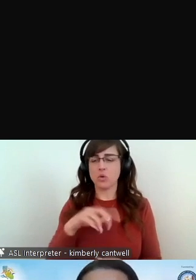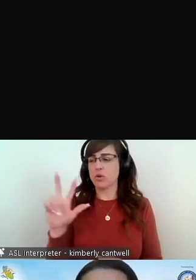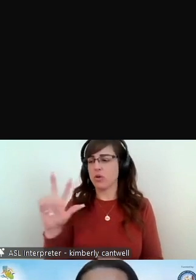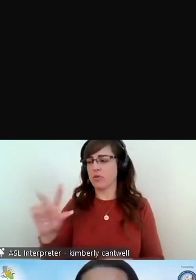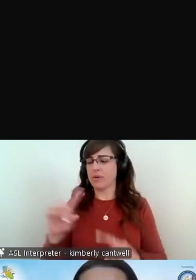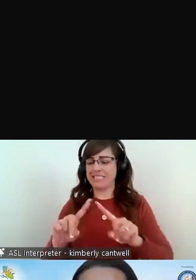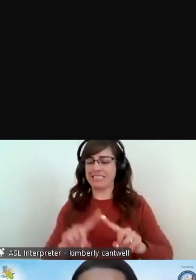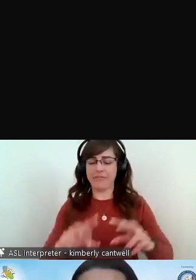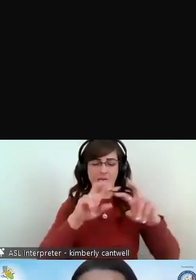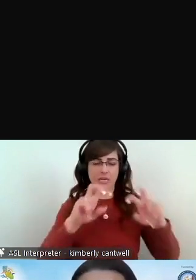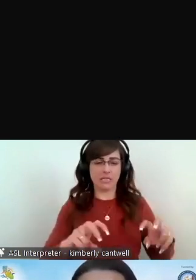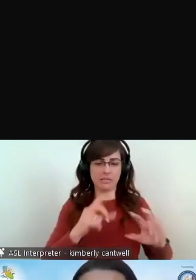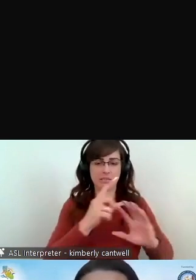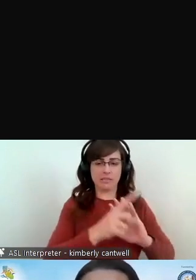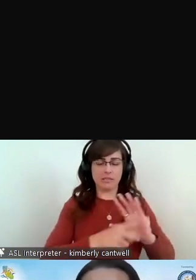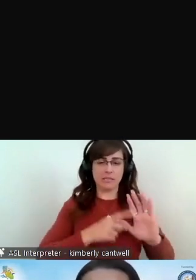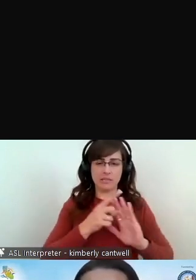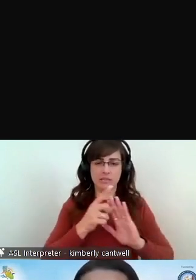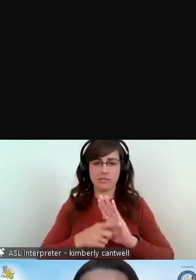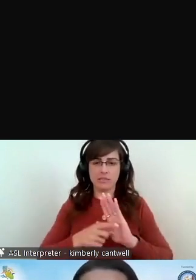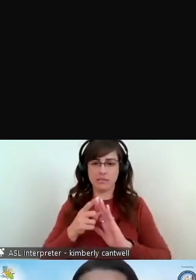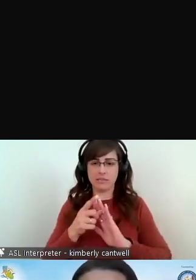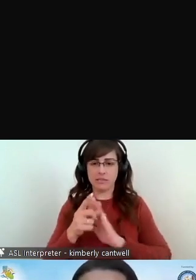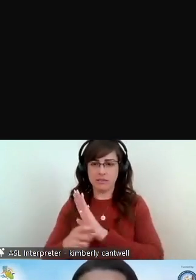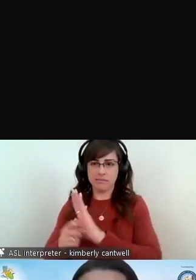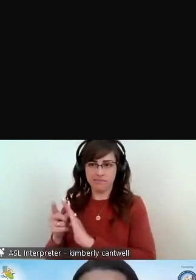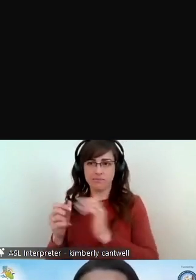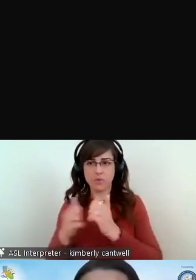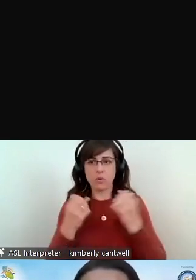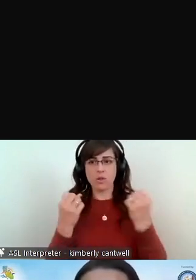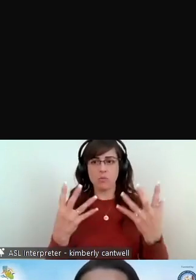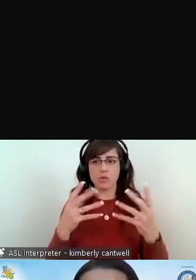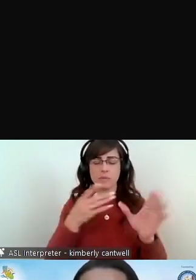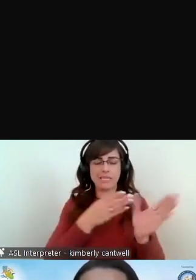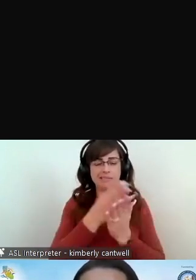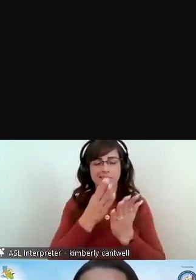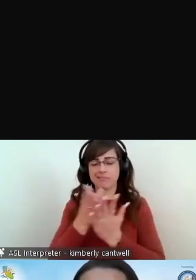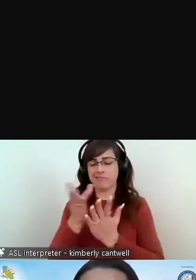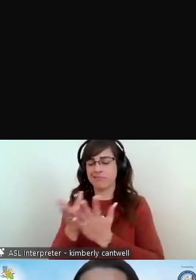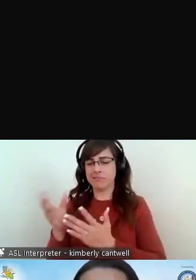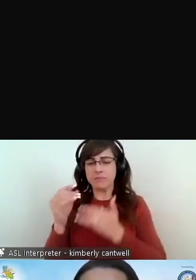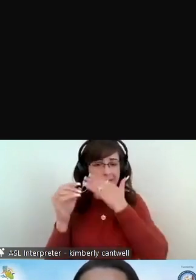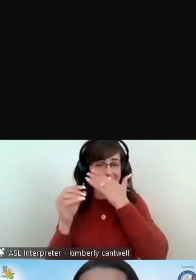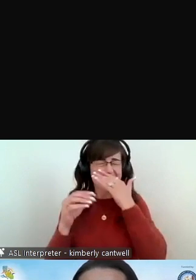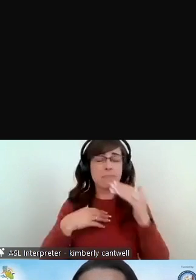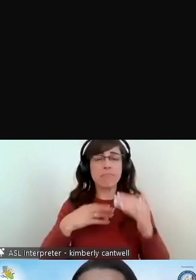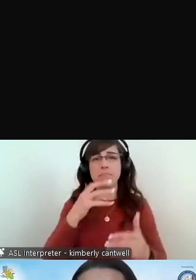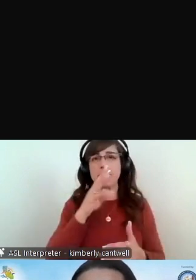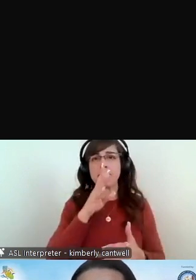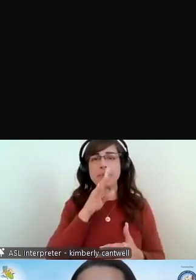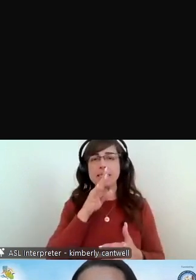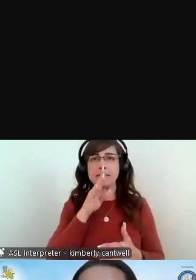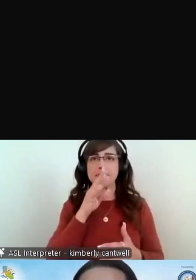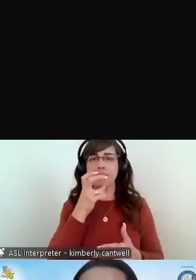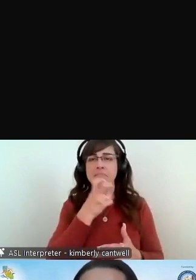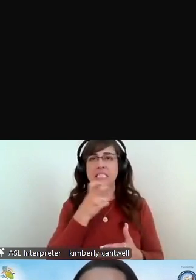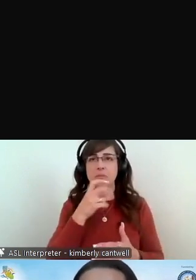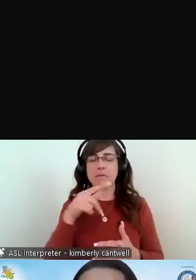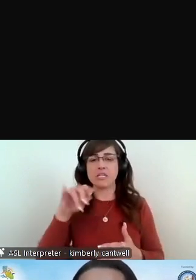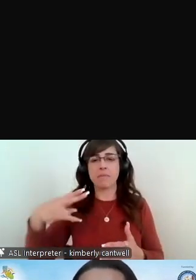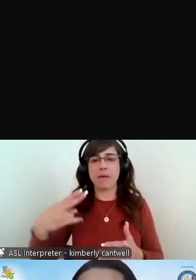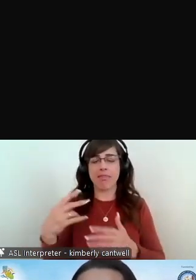different assessments, like an hour-long assessments with just multidisciplinary assessments. So my speech path is usually with me, and